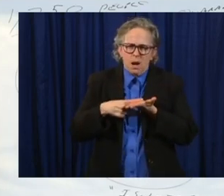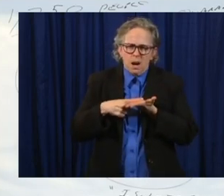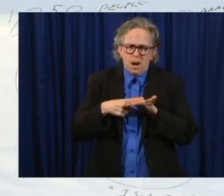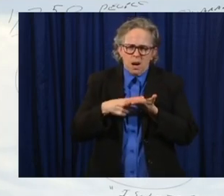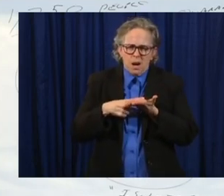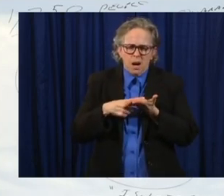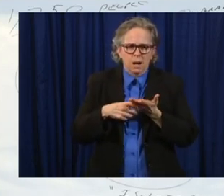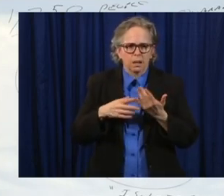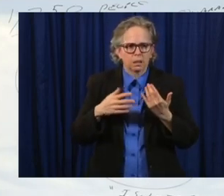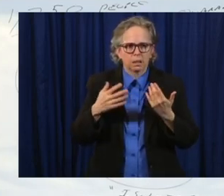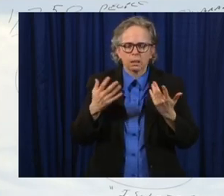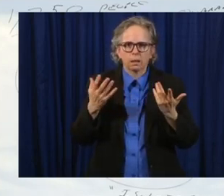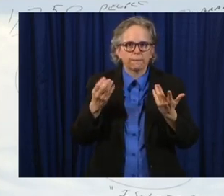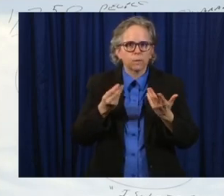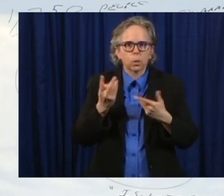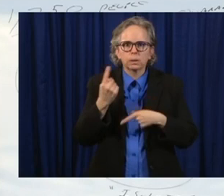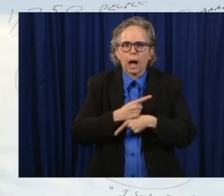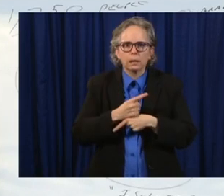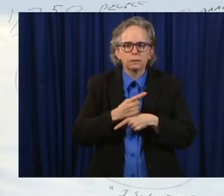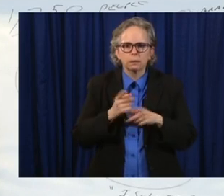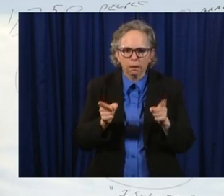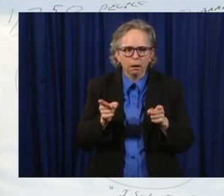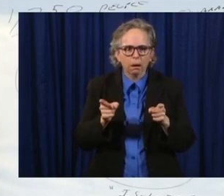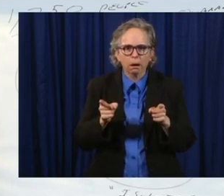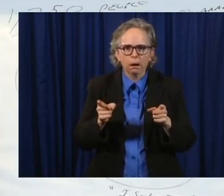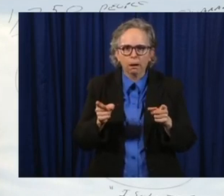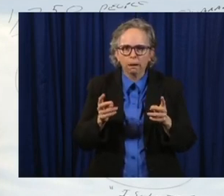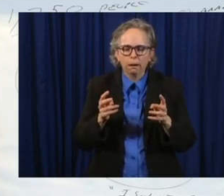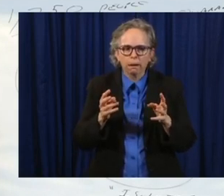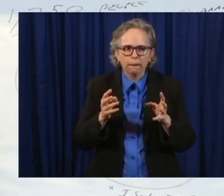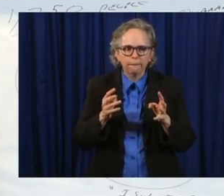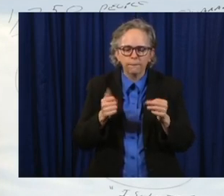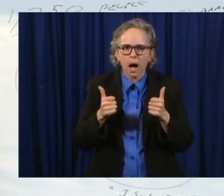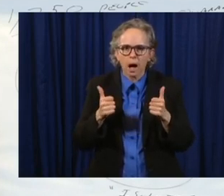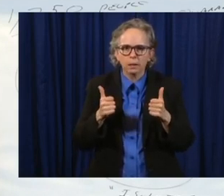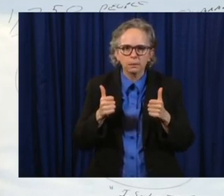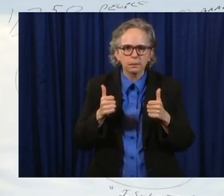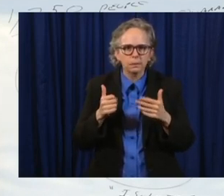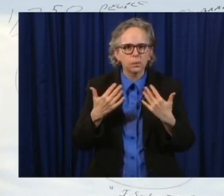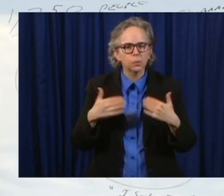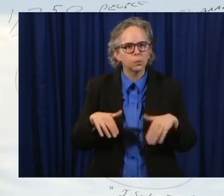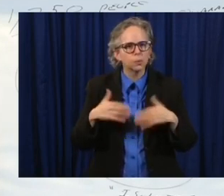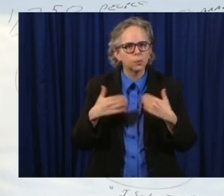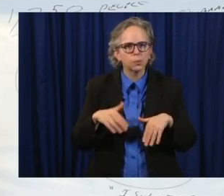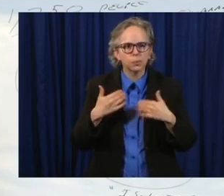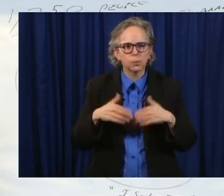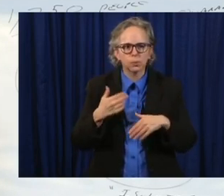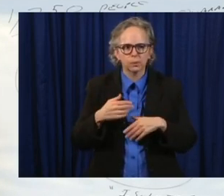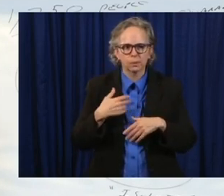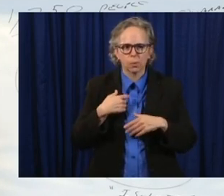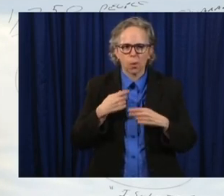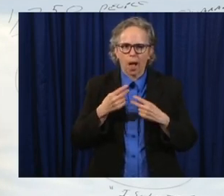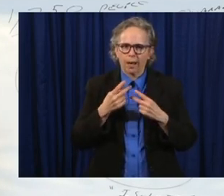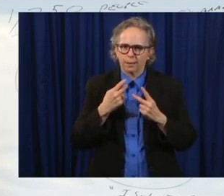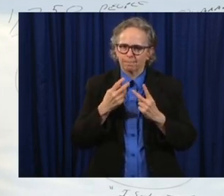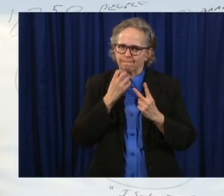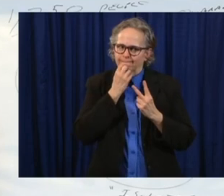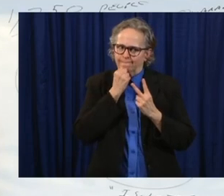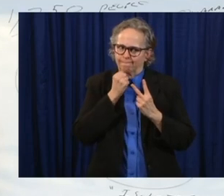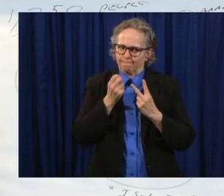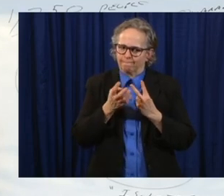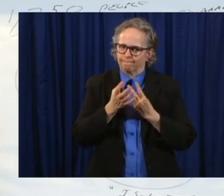days. So we appreciate their role, but we're gonna keep engaging them,